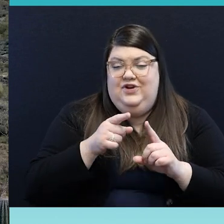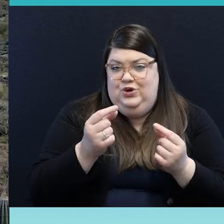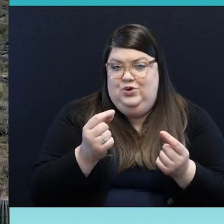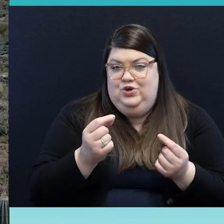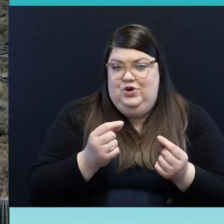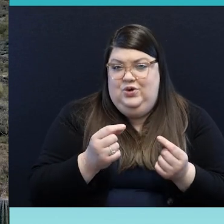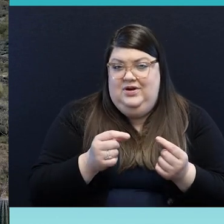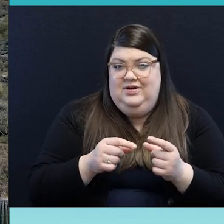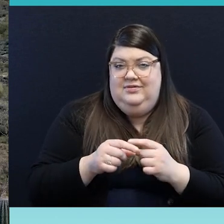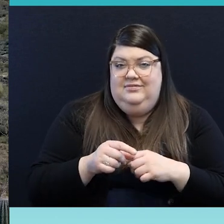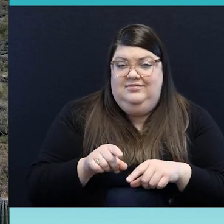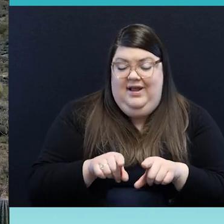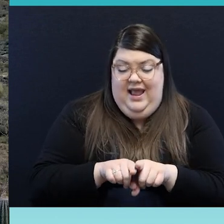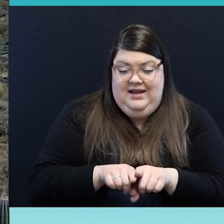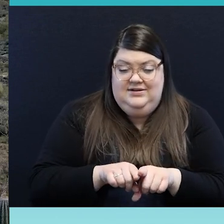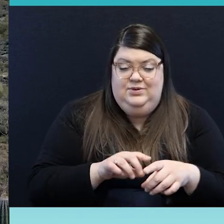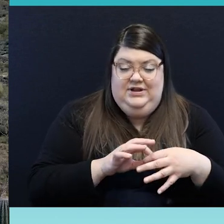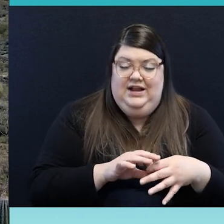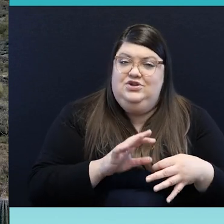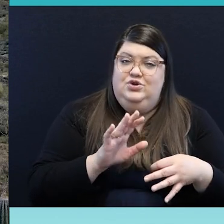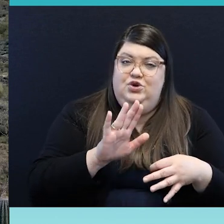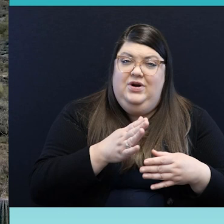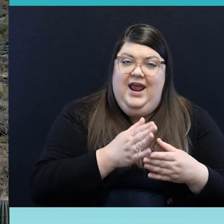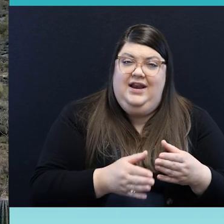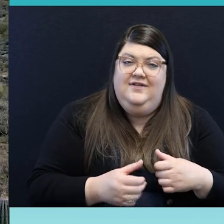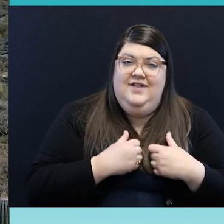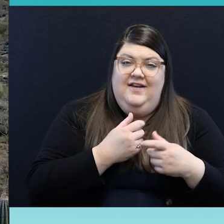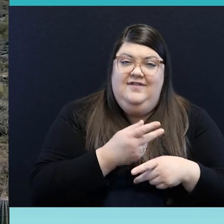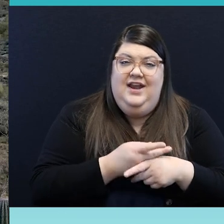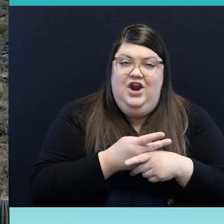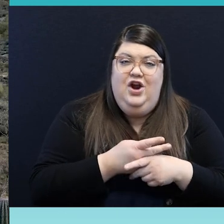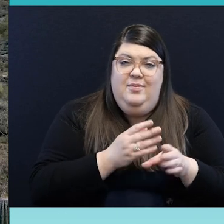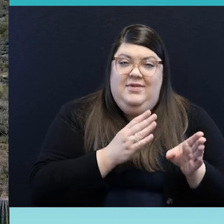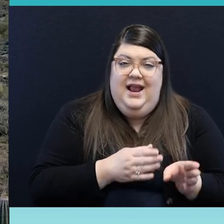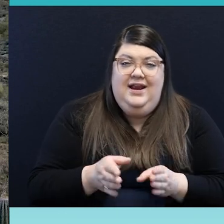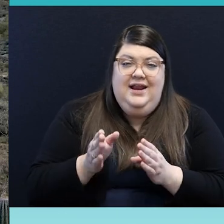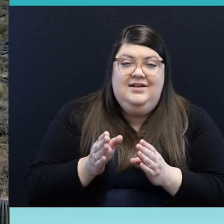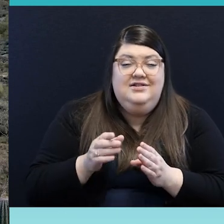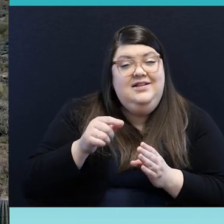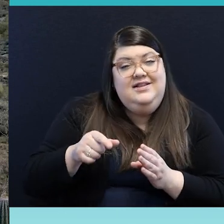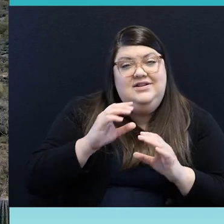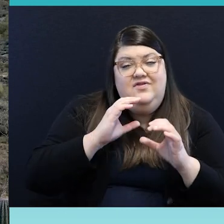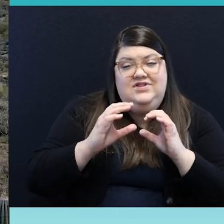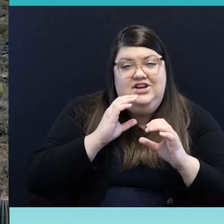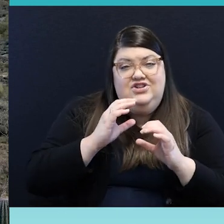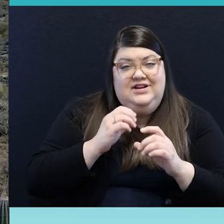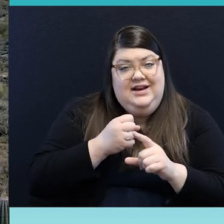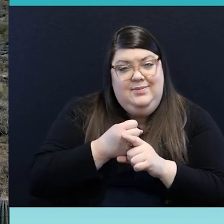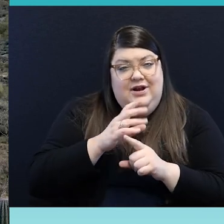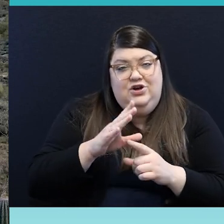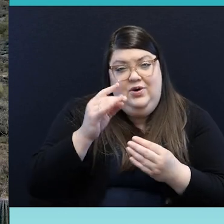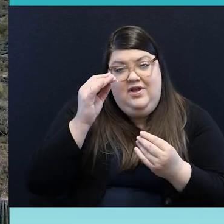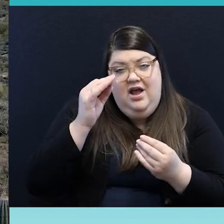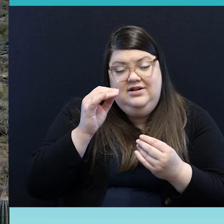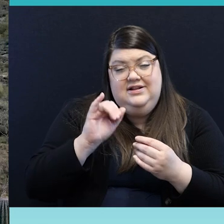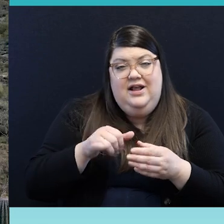it relates to your end of life care planning. Did this conversation impact your thoughts in that way